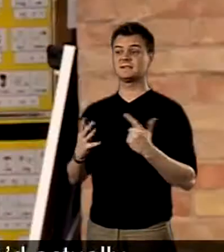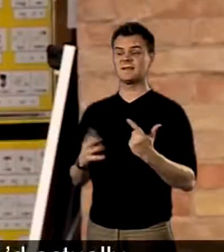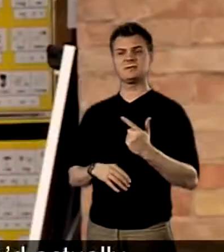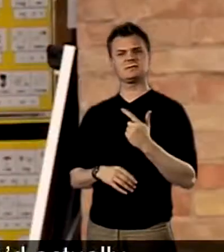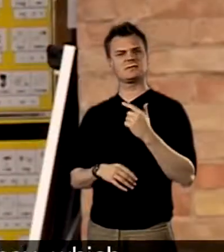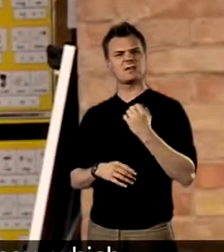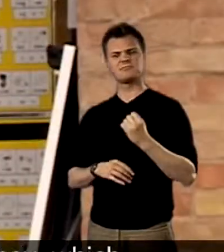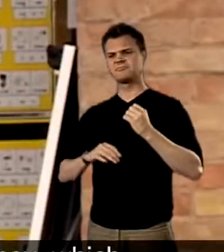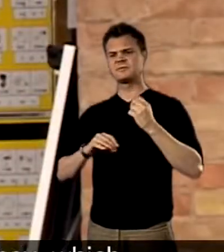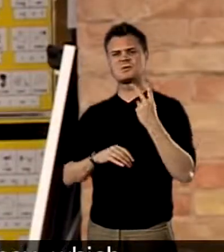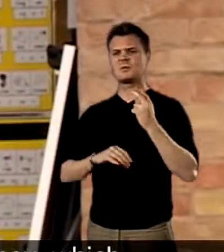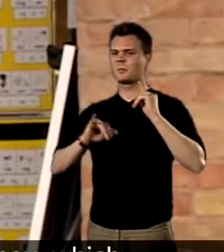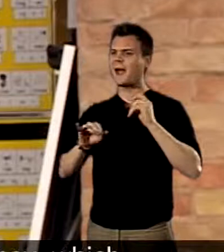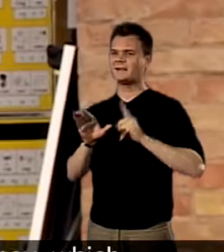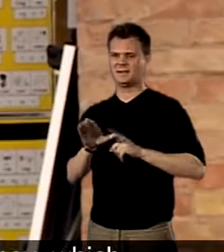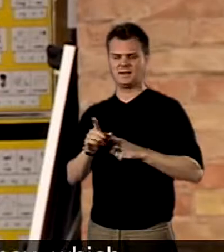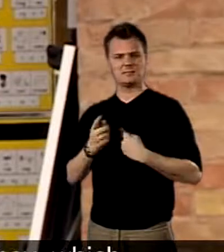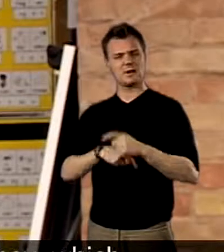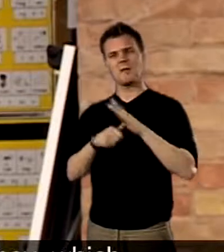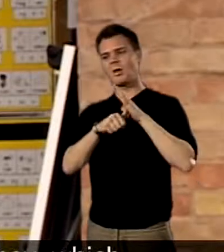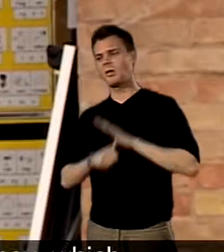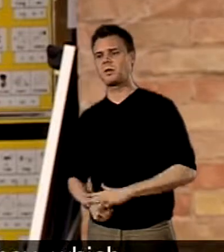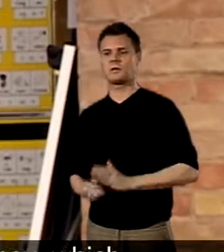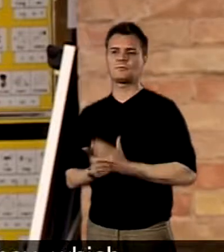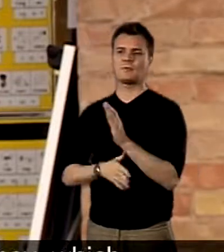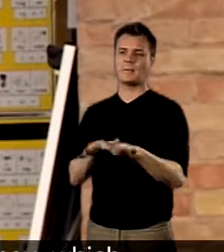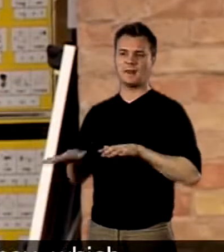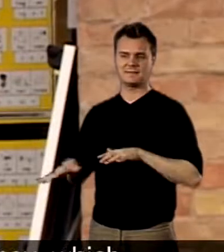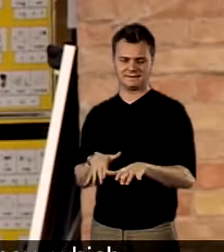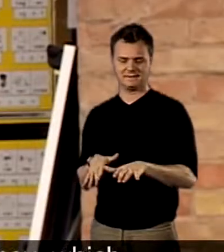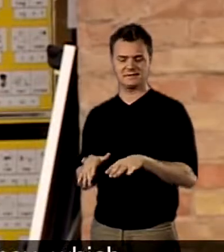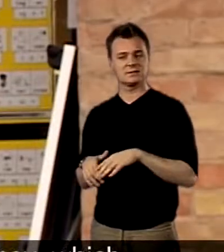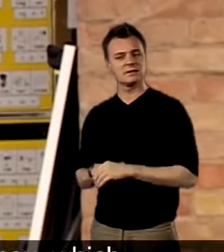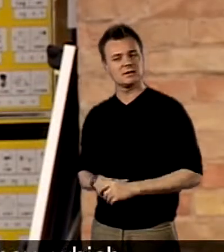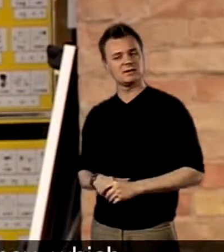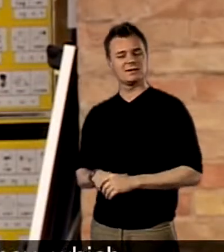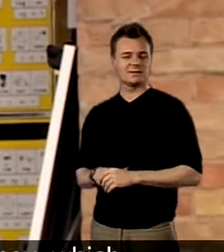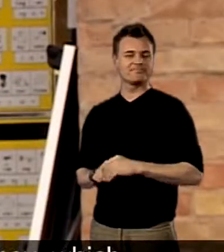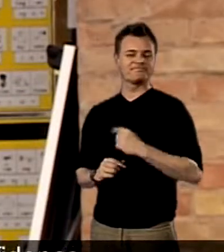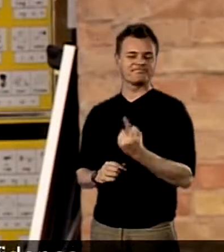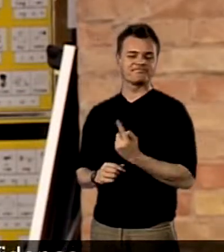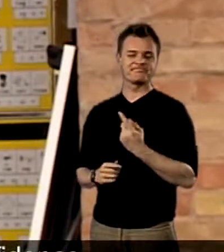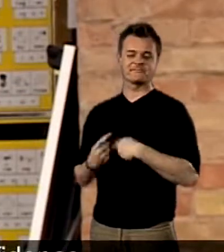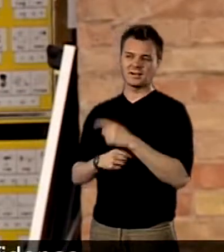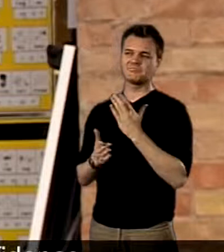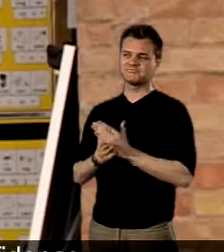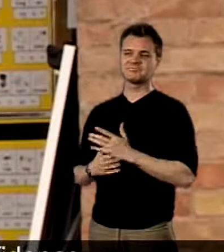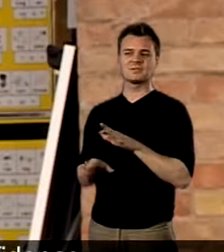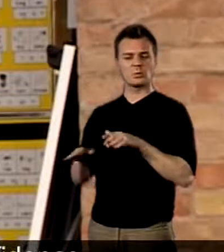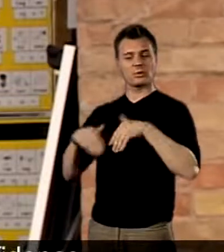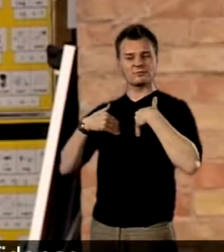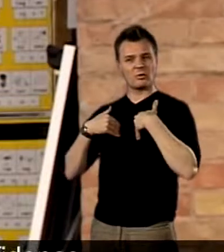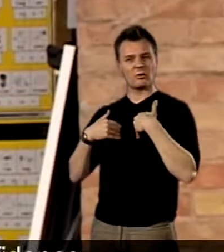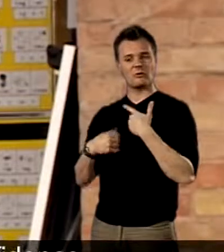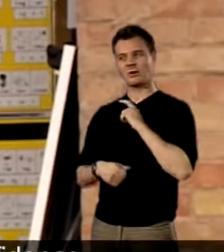years. She'd become very depressed about her epilepsy, which is what she suffers from. She'd become very withdrawn, lost